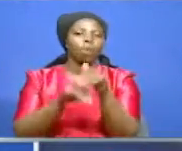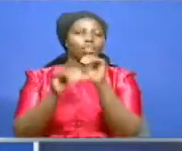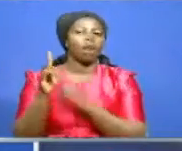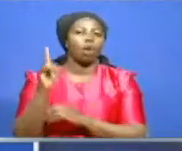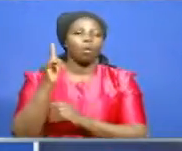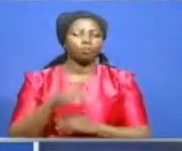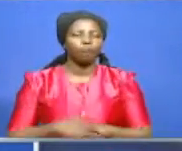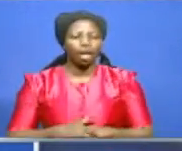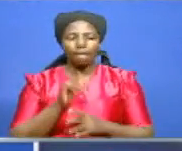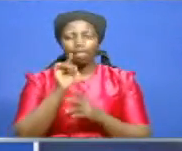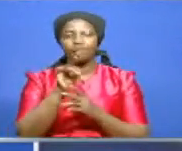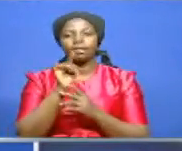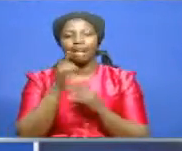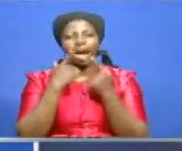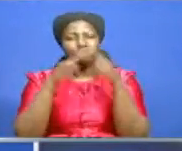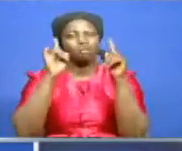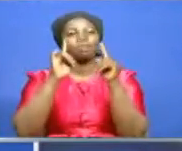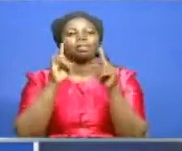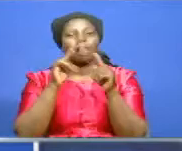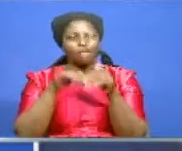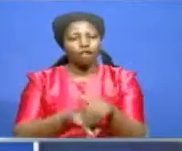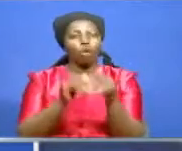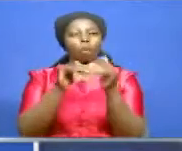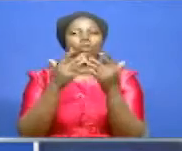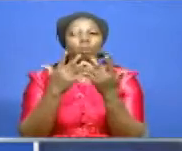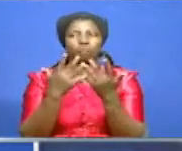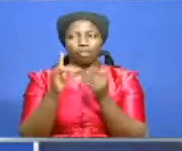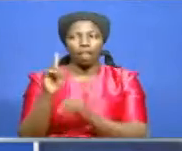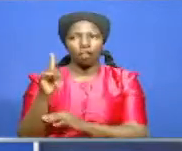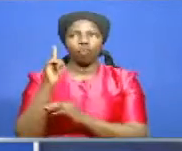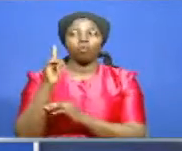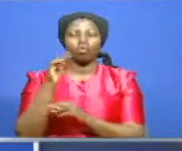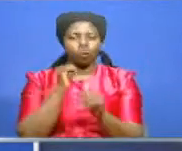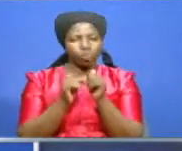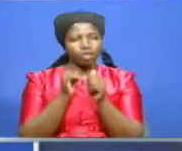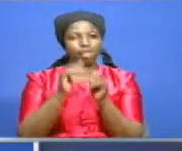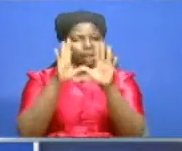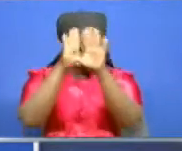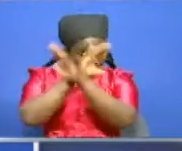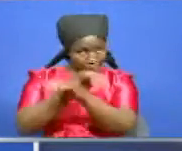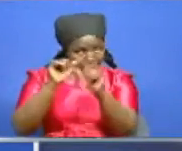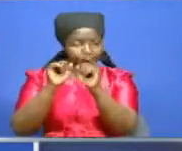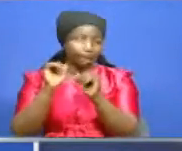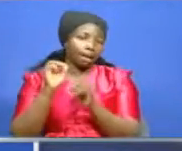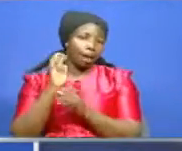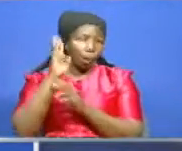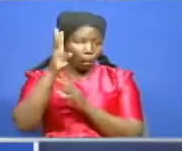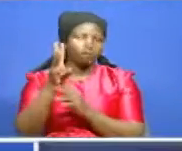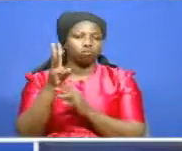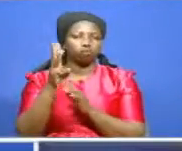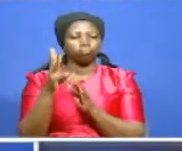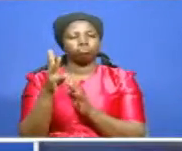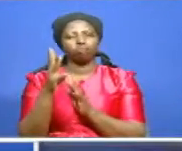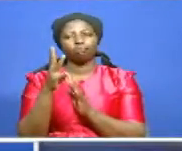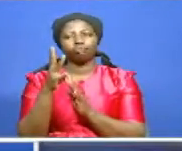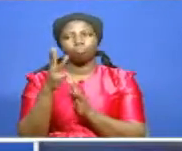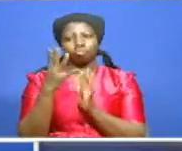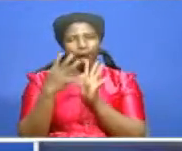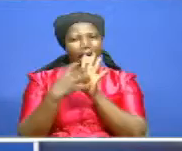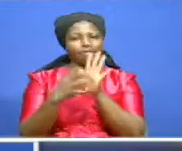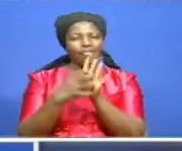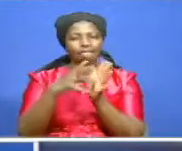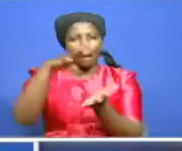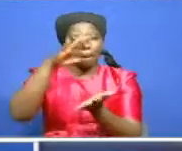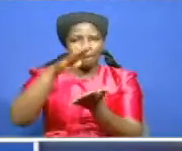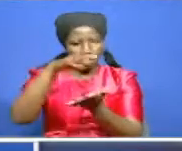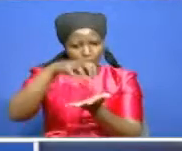corresponds to the provision of law that the president shall gazette the vacancies in those